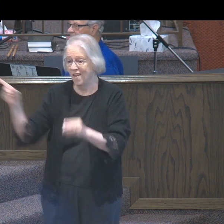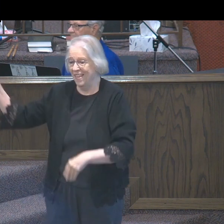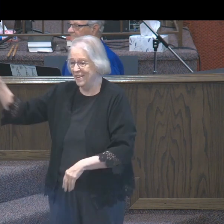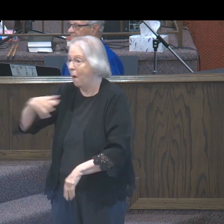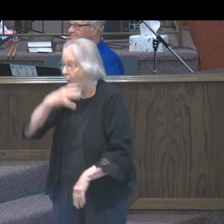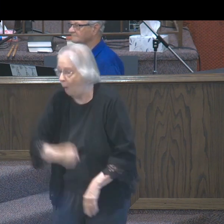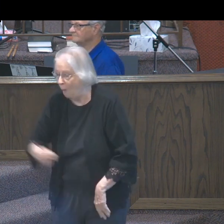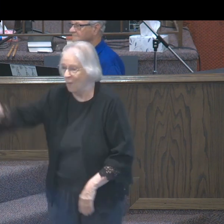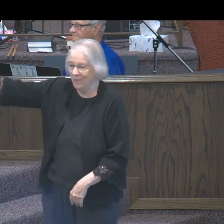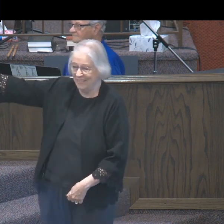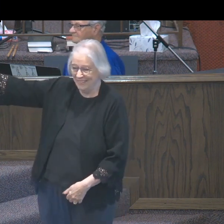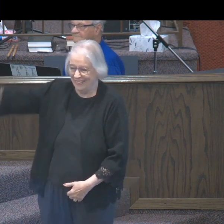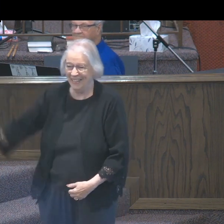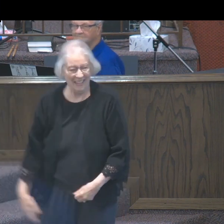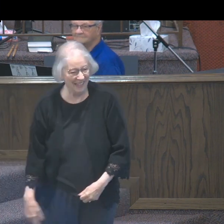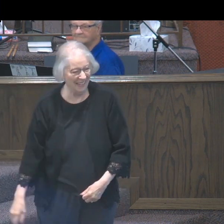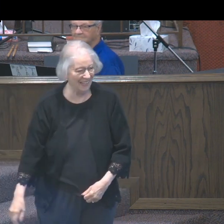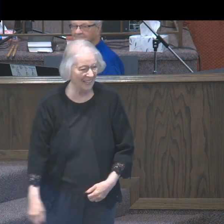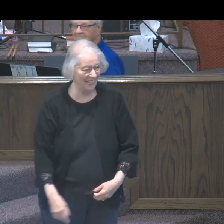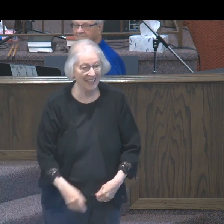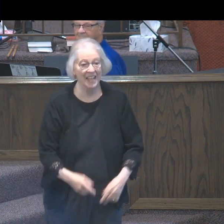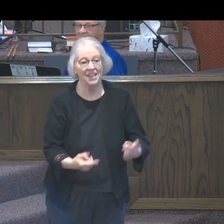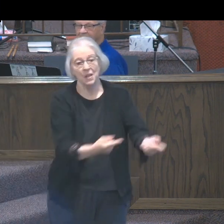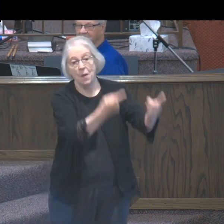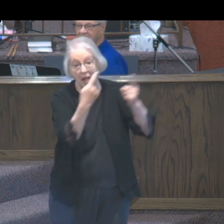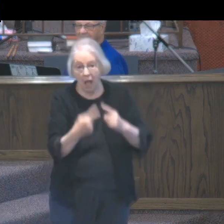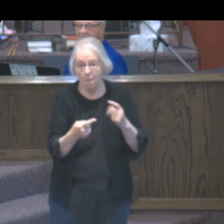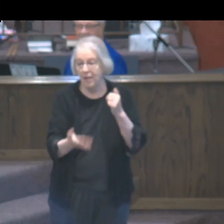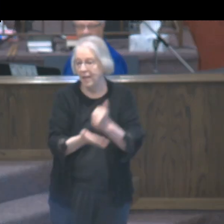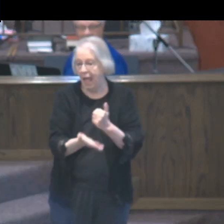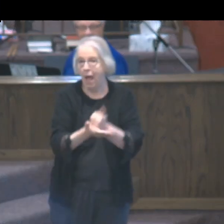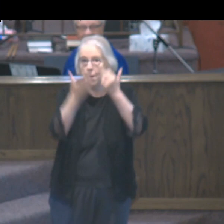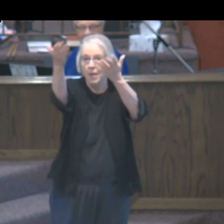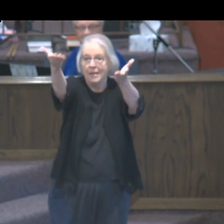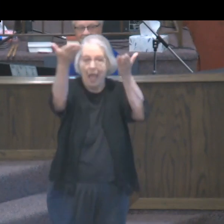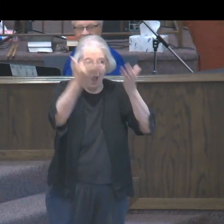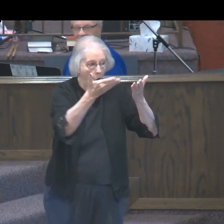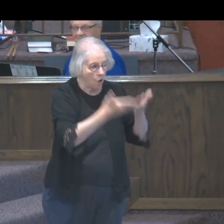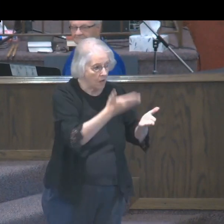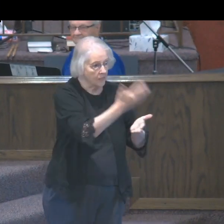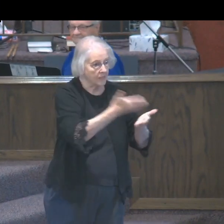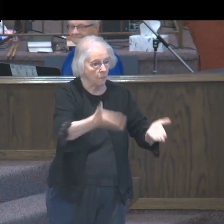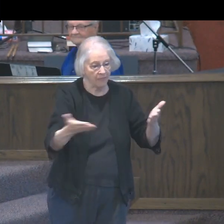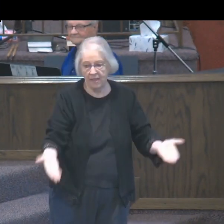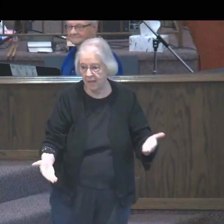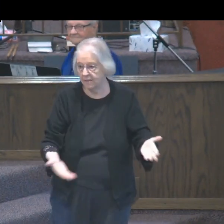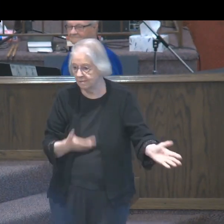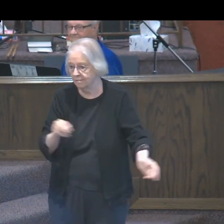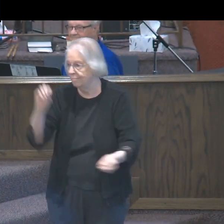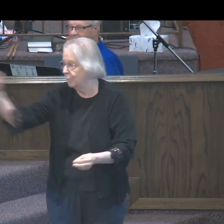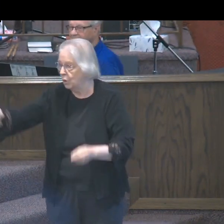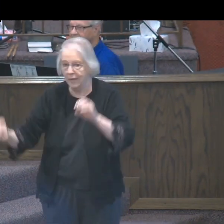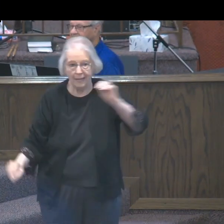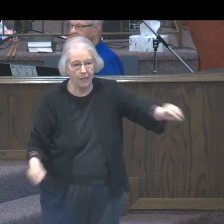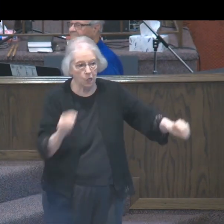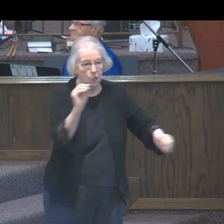young legs that I see here to help us carry some stuff from upstairs to downstairs. So just know that. That'll